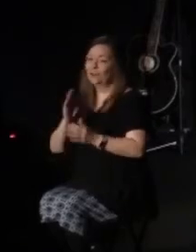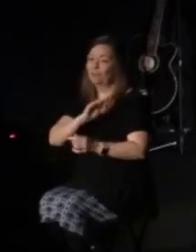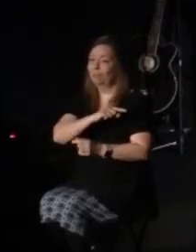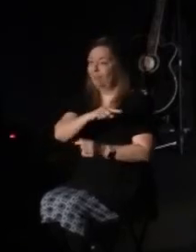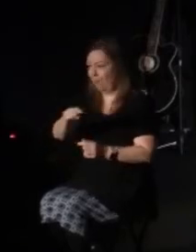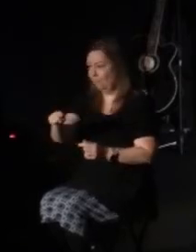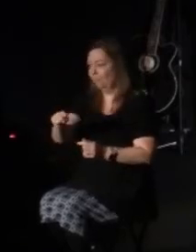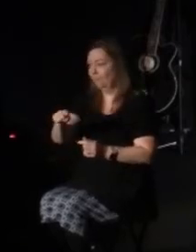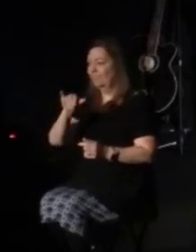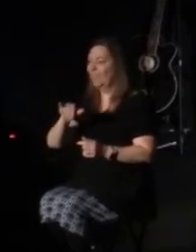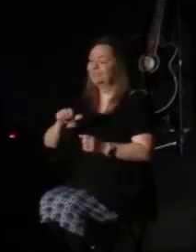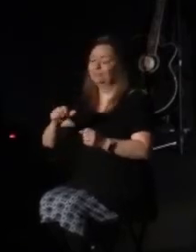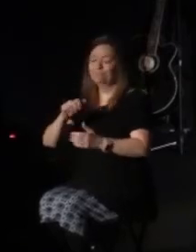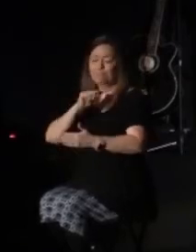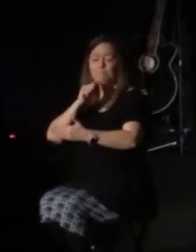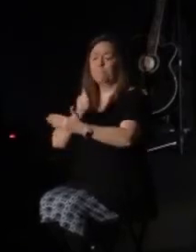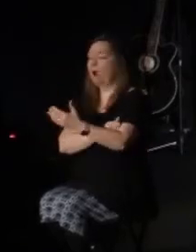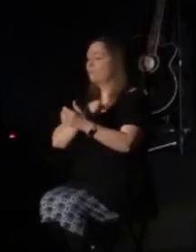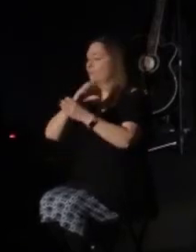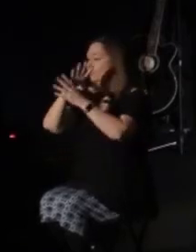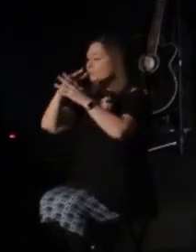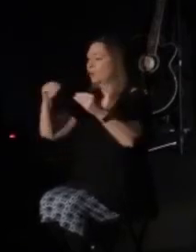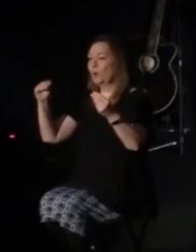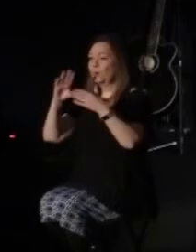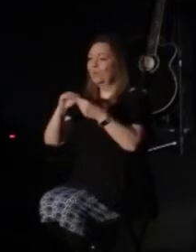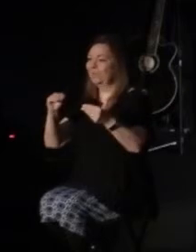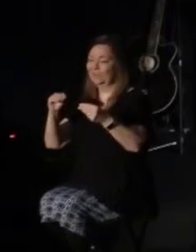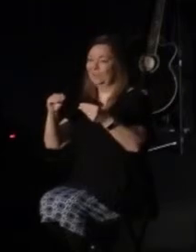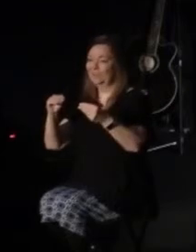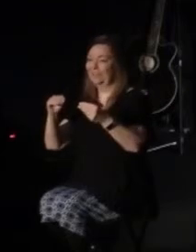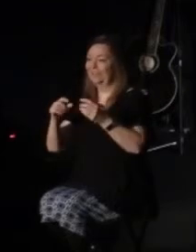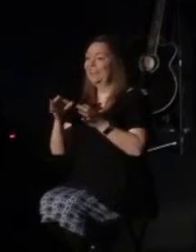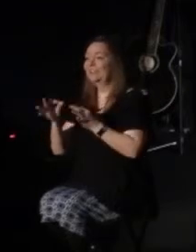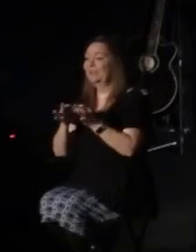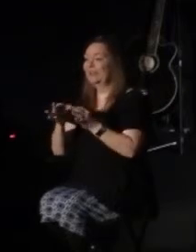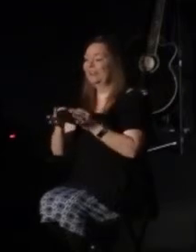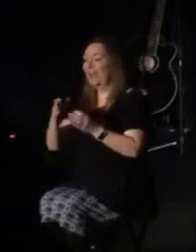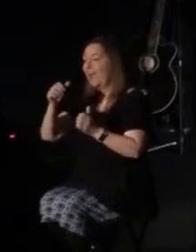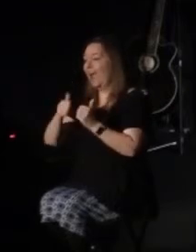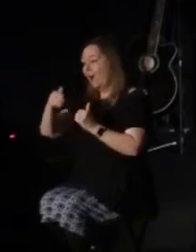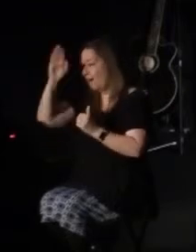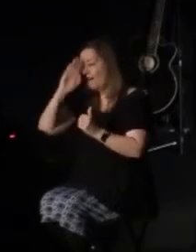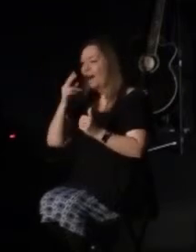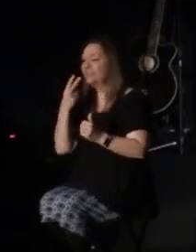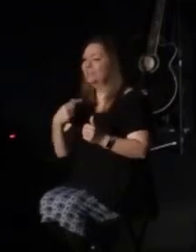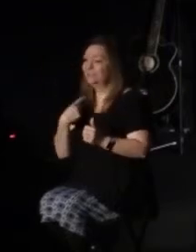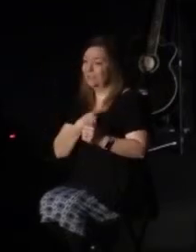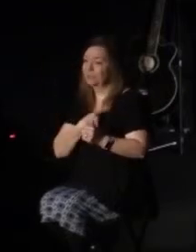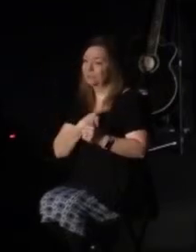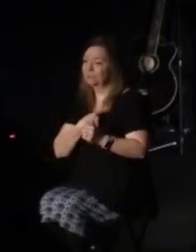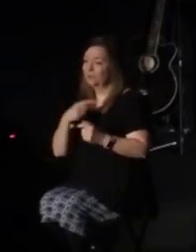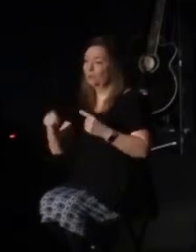and illustration for how God feels about you and I. That is a powerful picture and illustration for what it's like to be a faithful